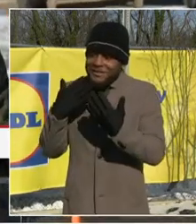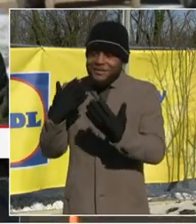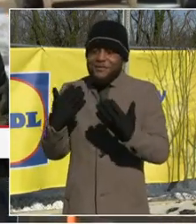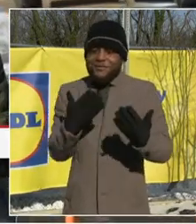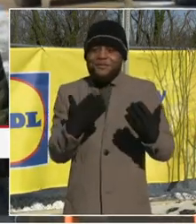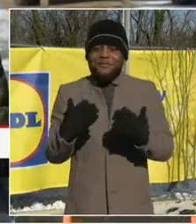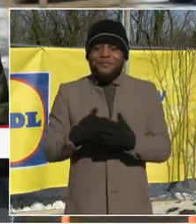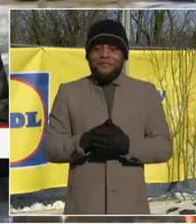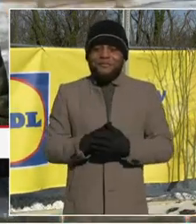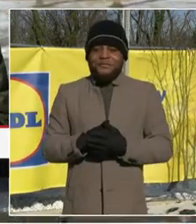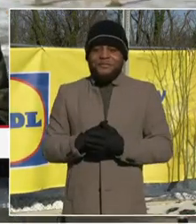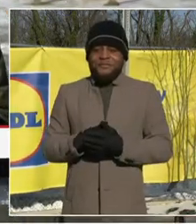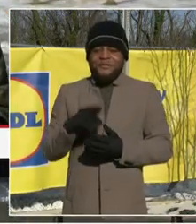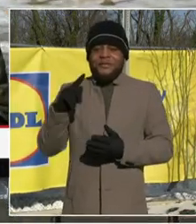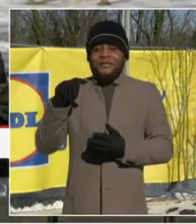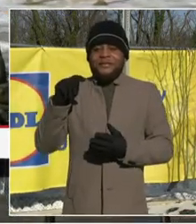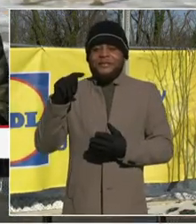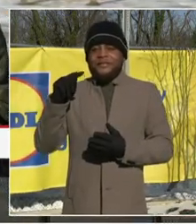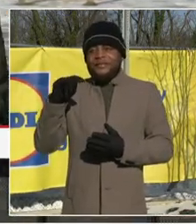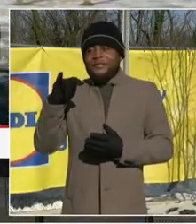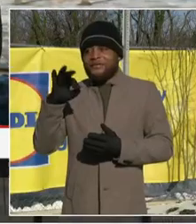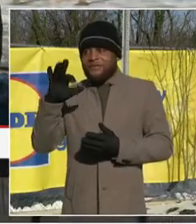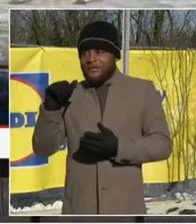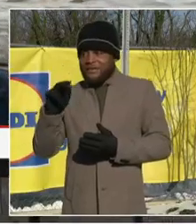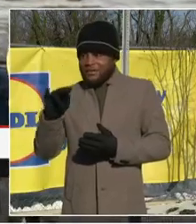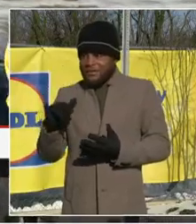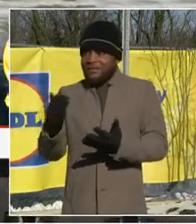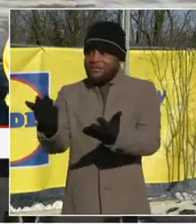Tiffany, why don't you come on up here and give a few words as well.